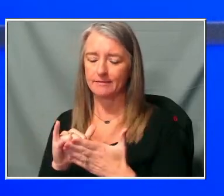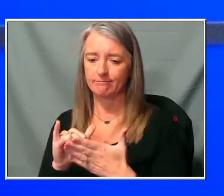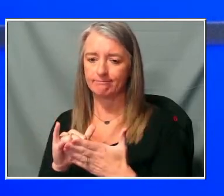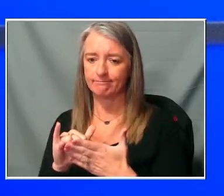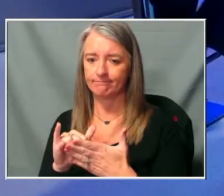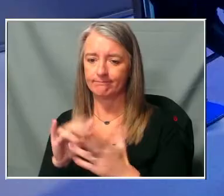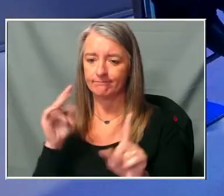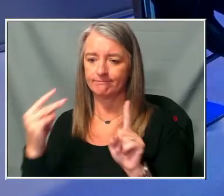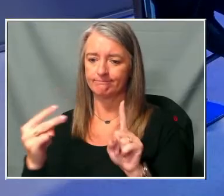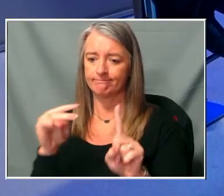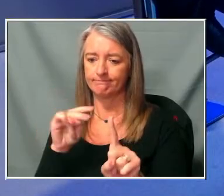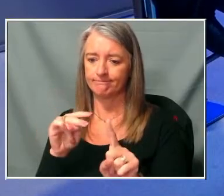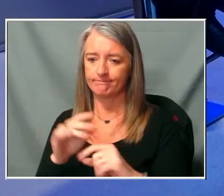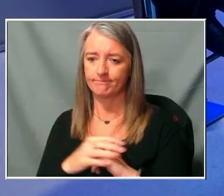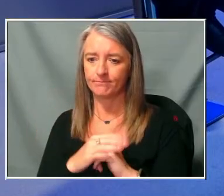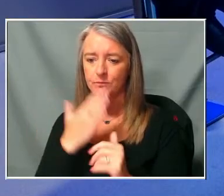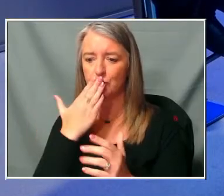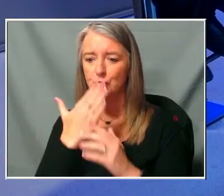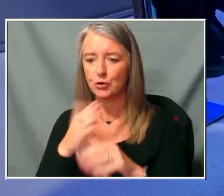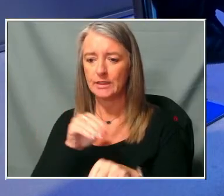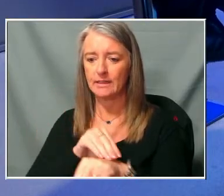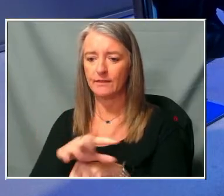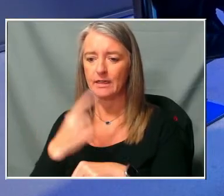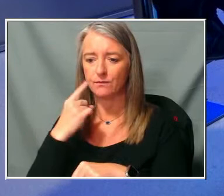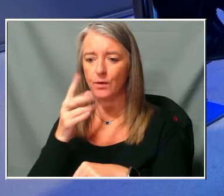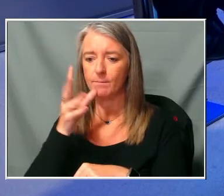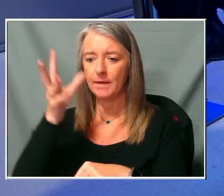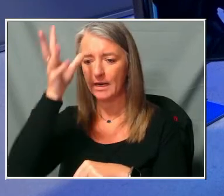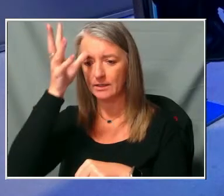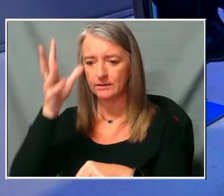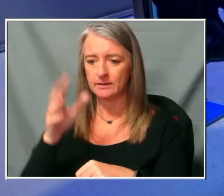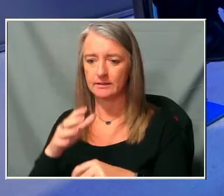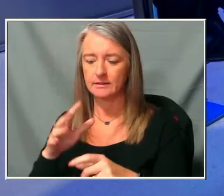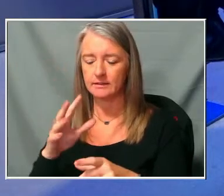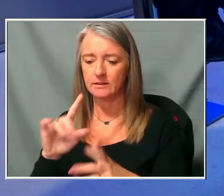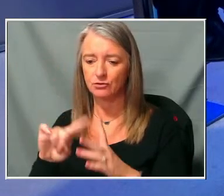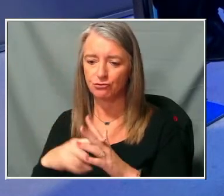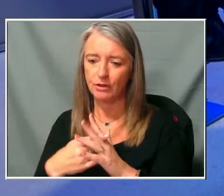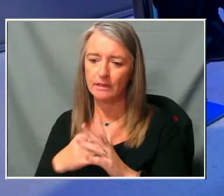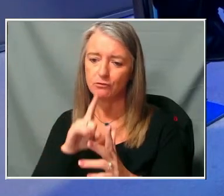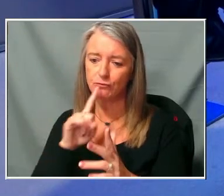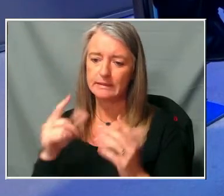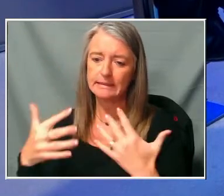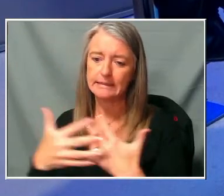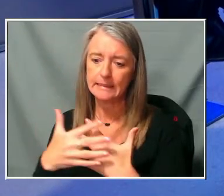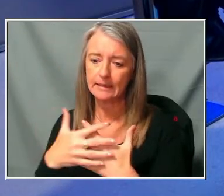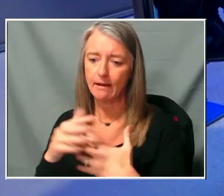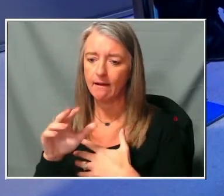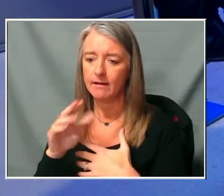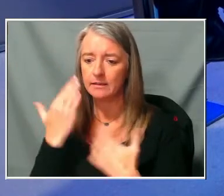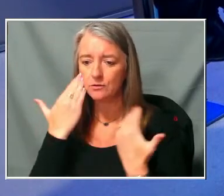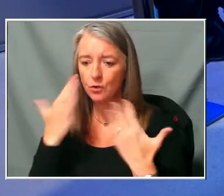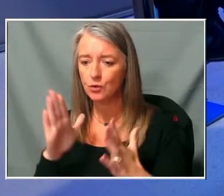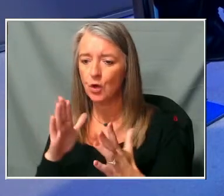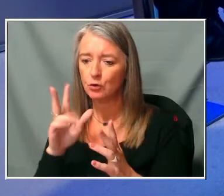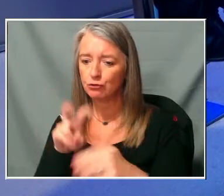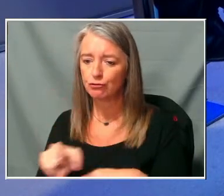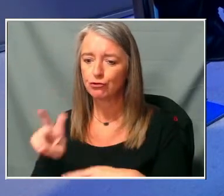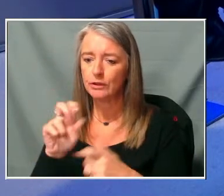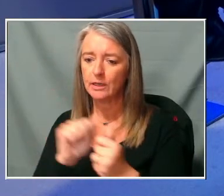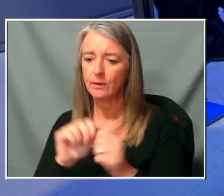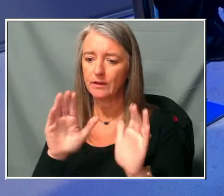viewpoint of it. Yeah, and it's great advice, especially for parents embarking on this really scary, unknown journey with a child. It's